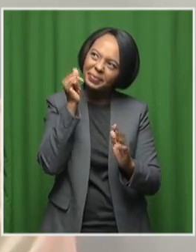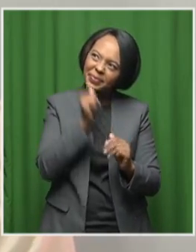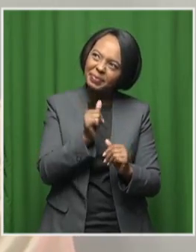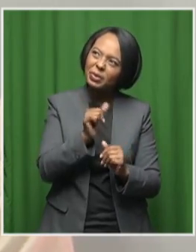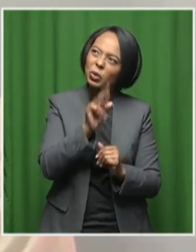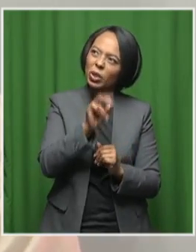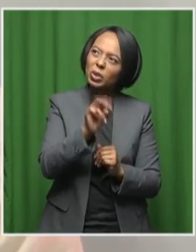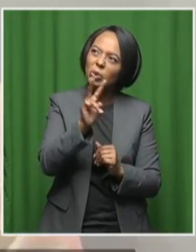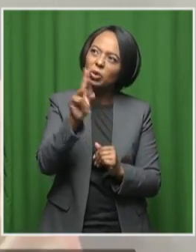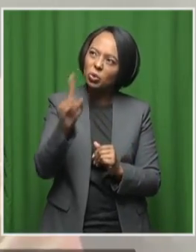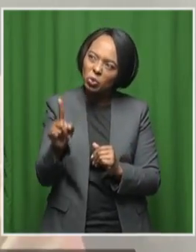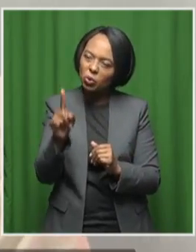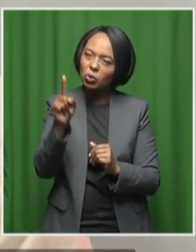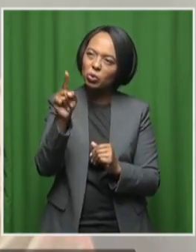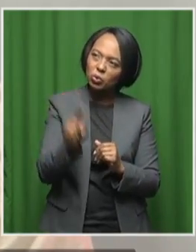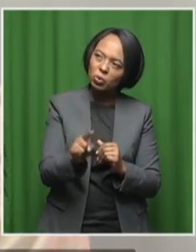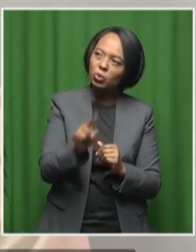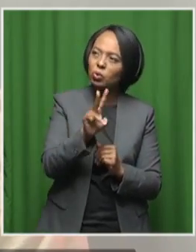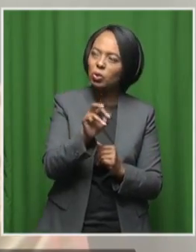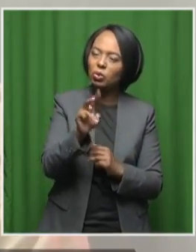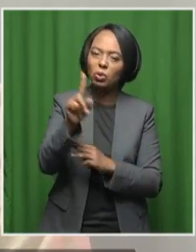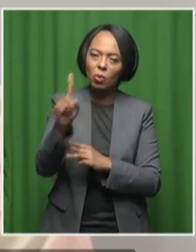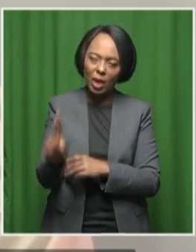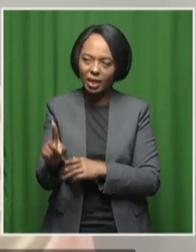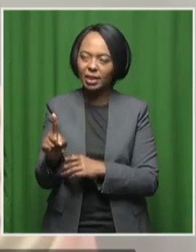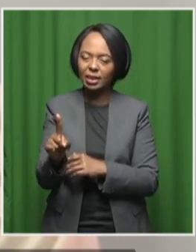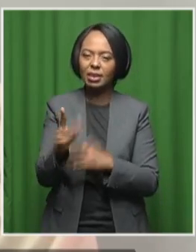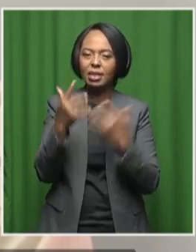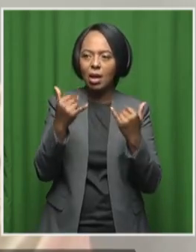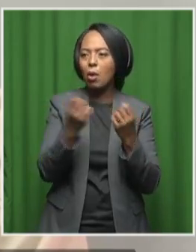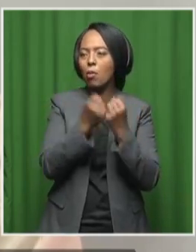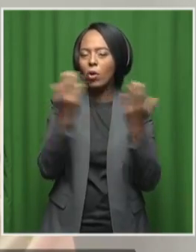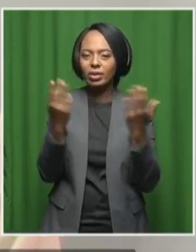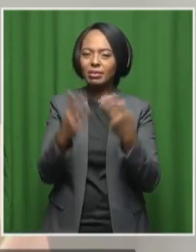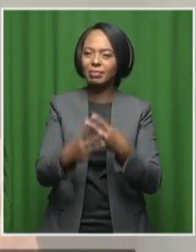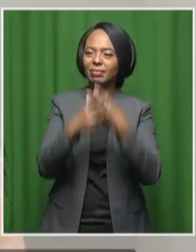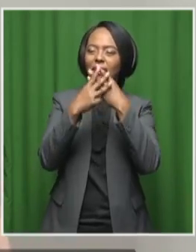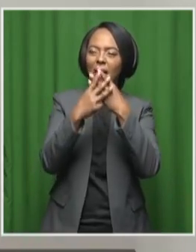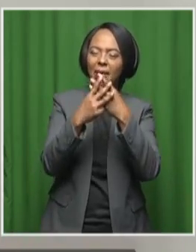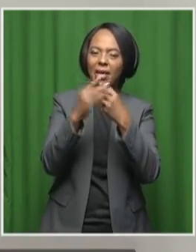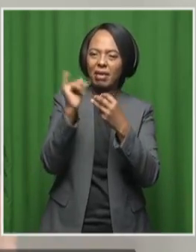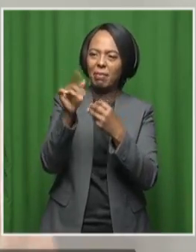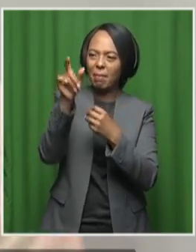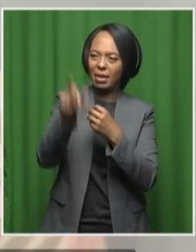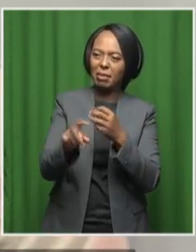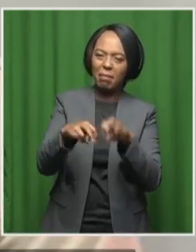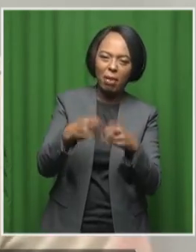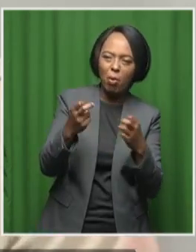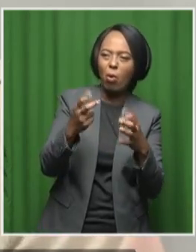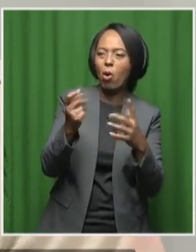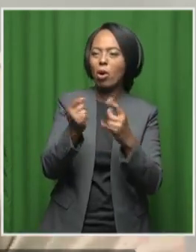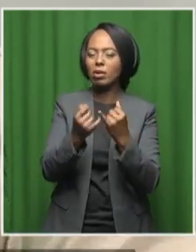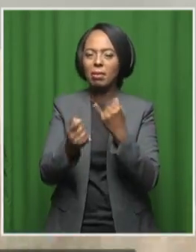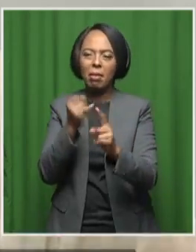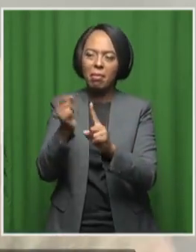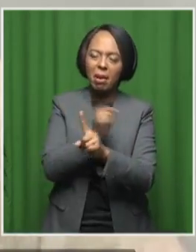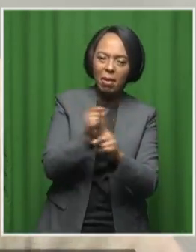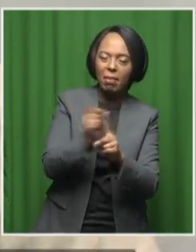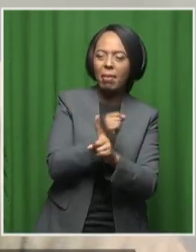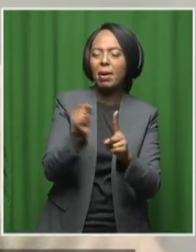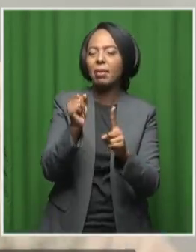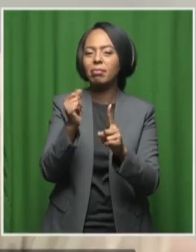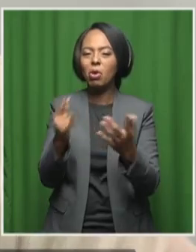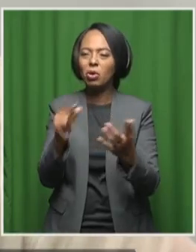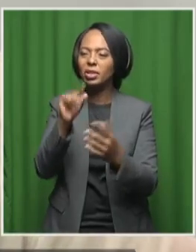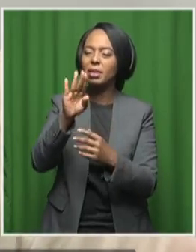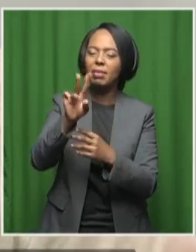or 2021, did increase the sentences, minimum sentences, which is the minimum that